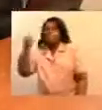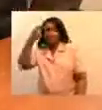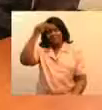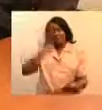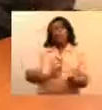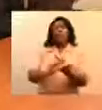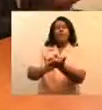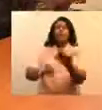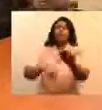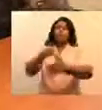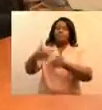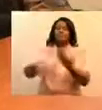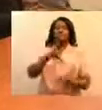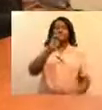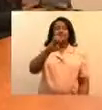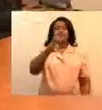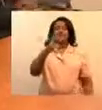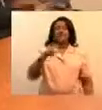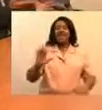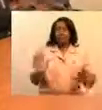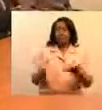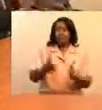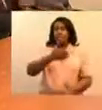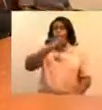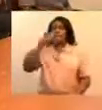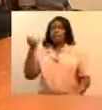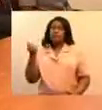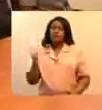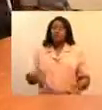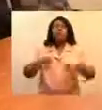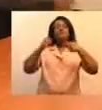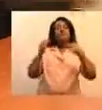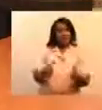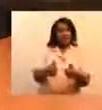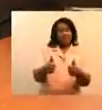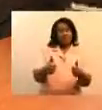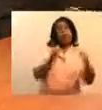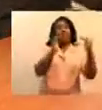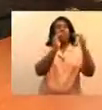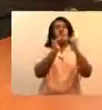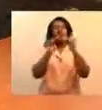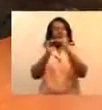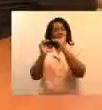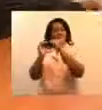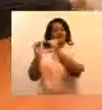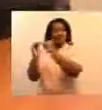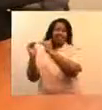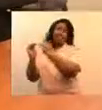able to deal with your matter efficiently, expeditiously, and fairly.